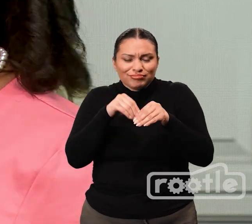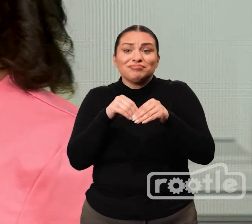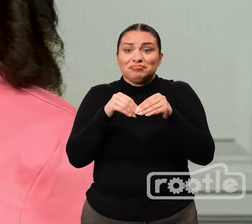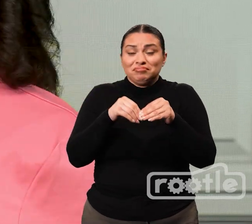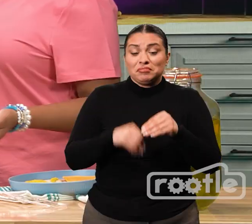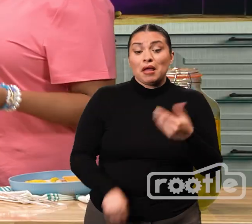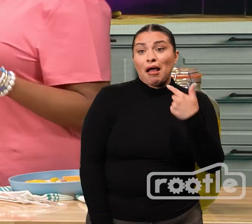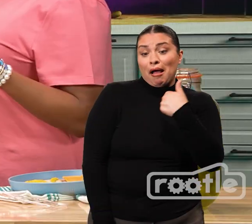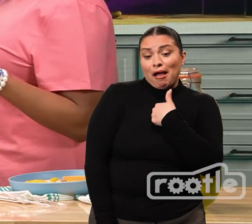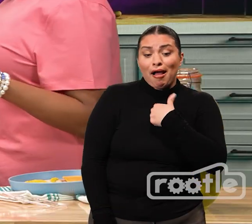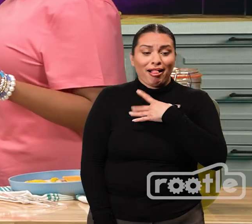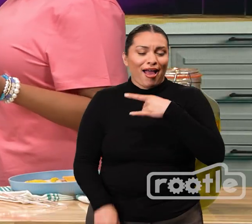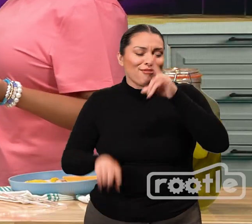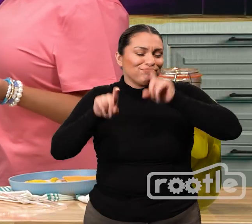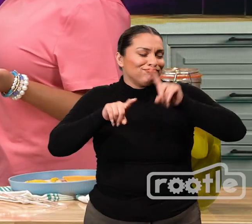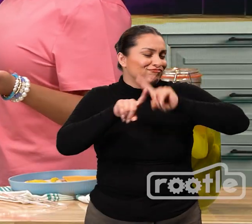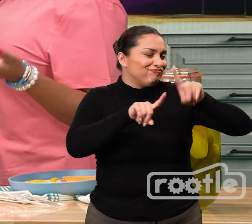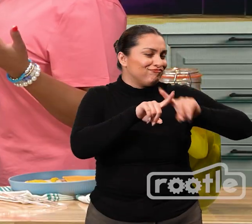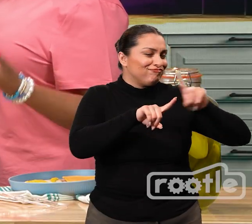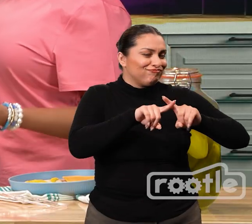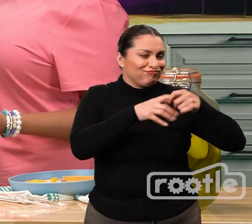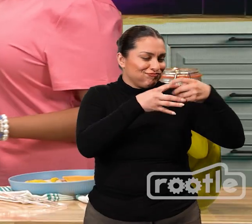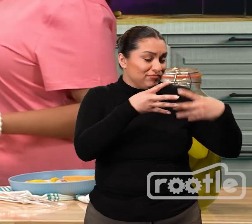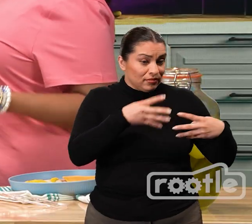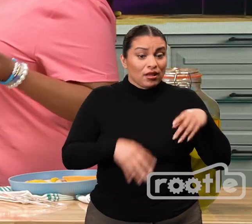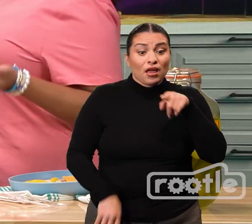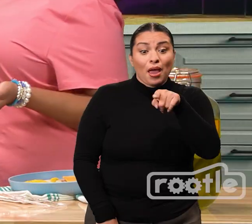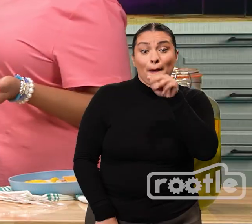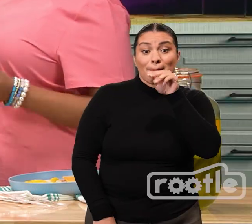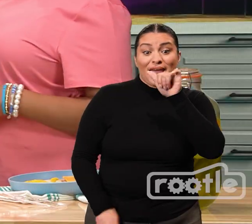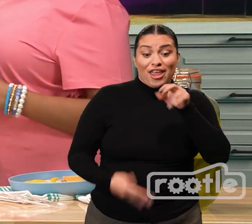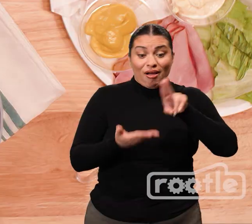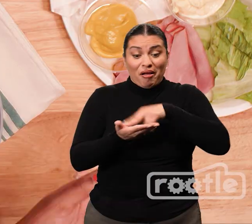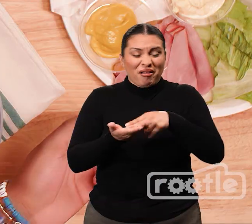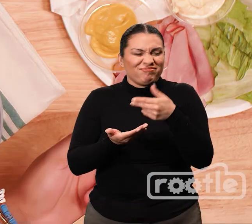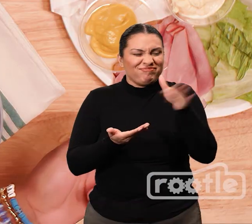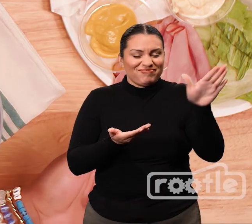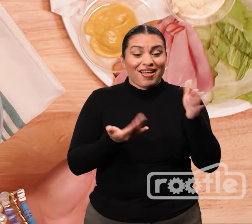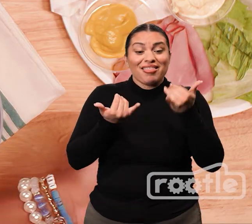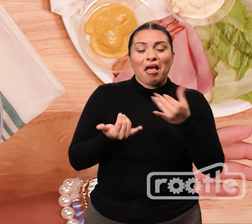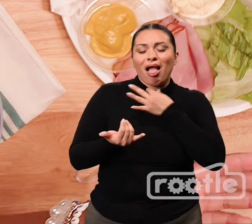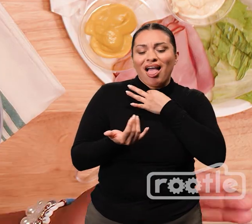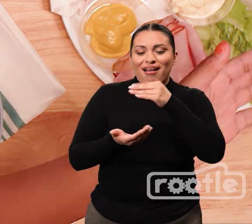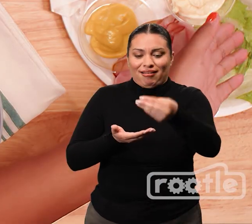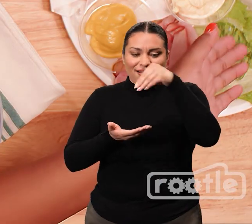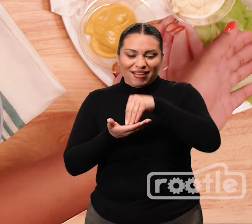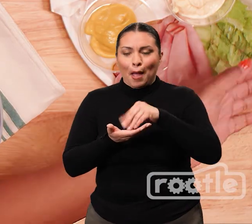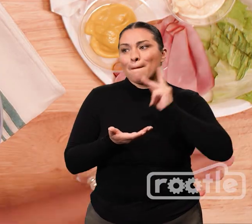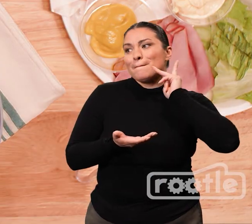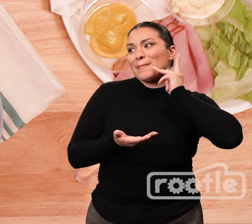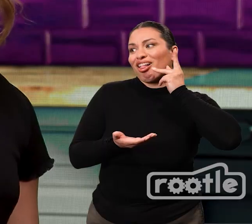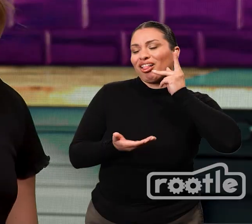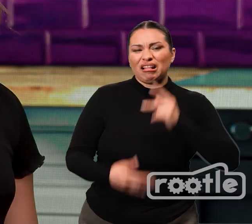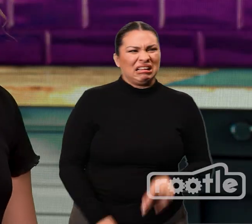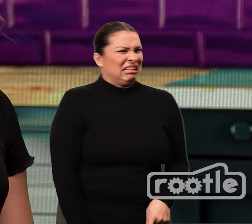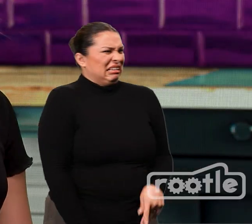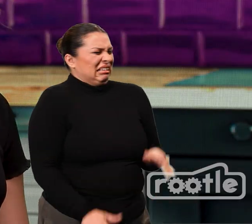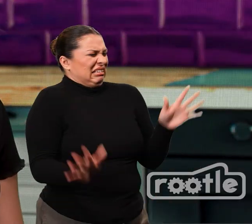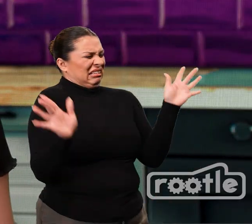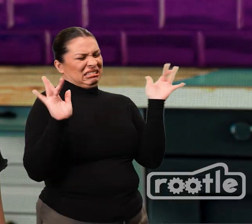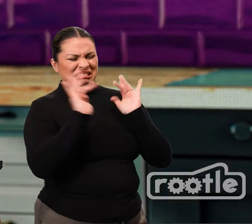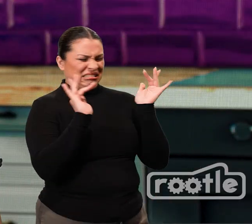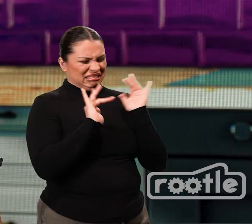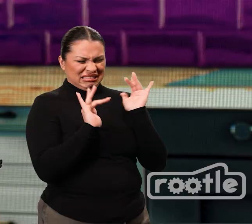And with every sandwich, I try something new to see if I like it. And today I thought I would skip the mayo and get extra pickles.